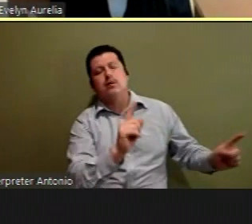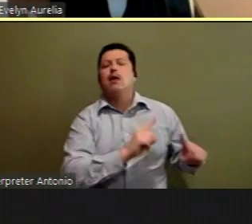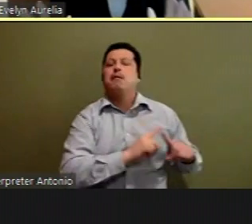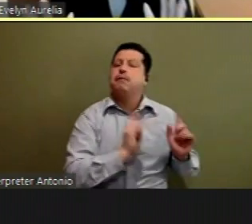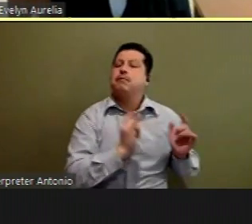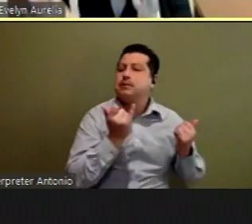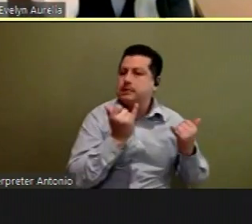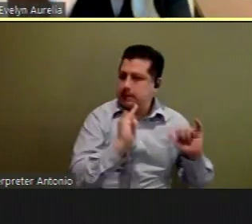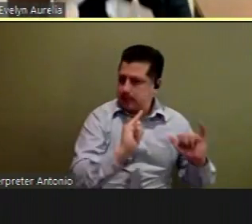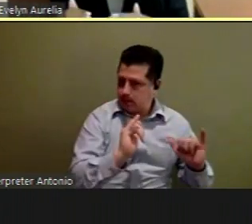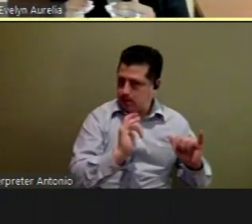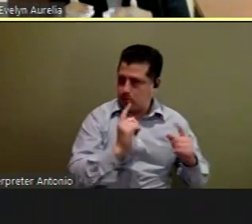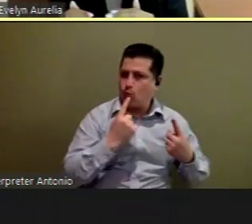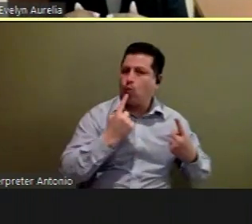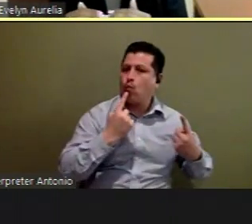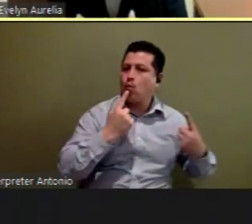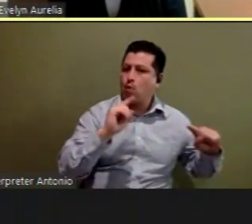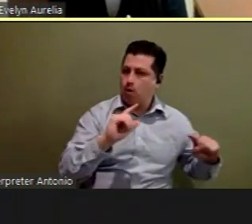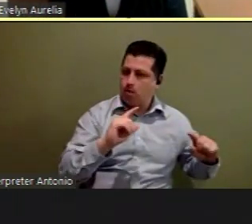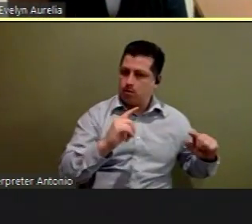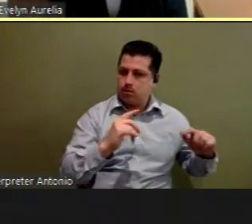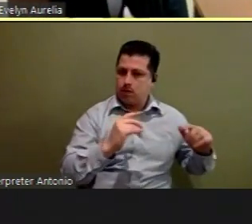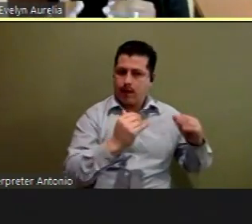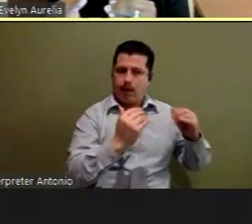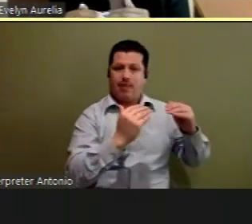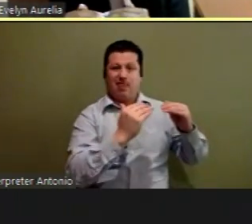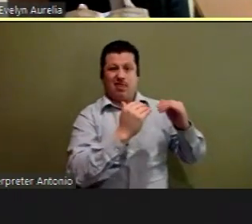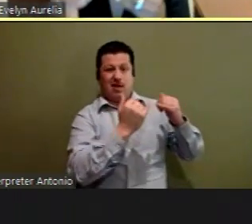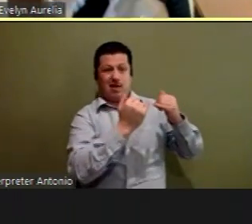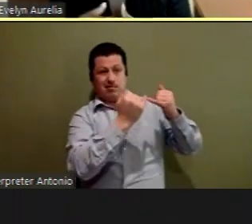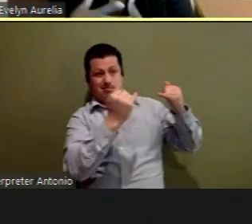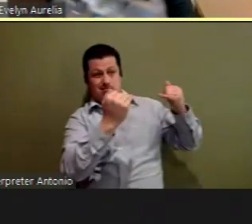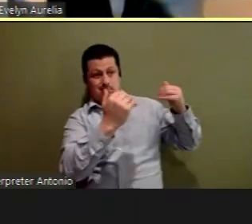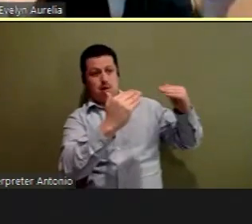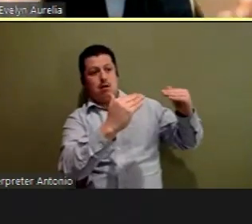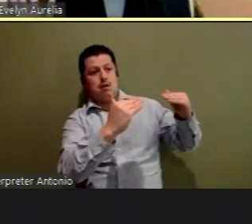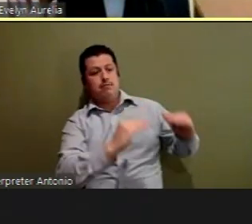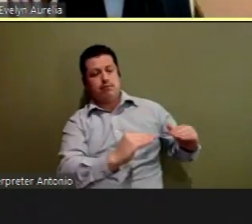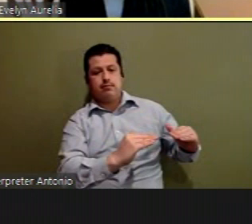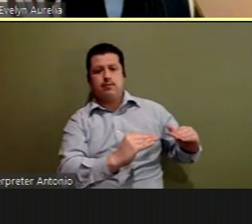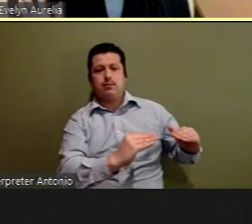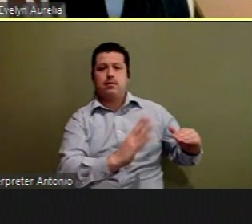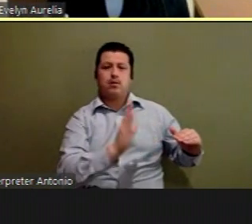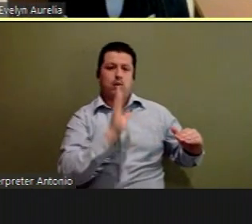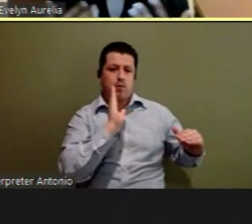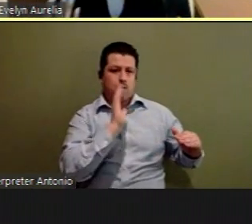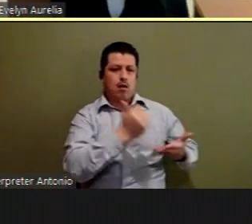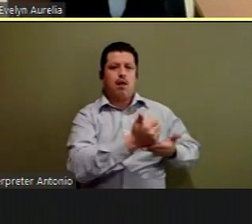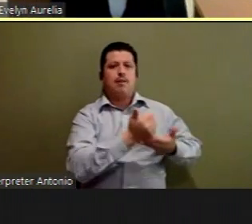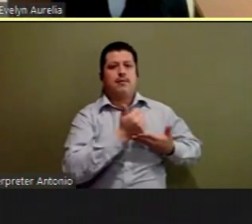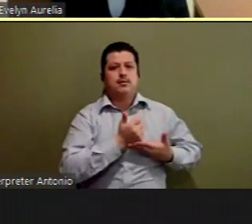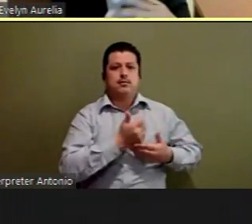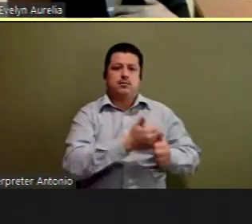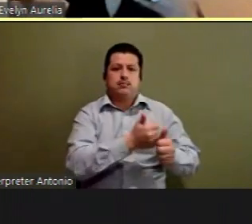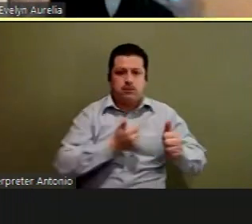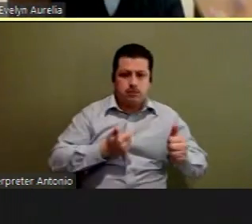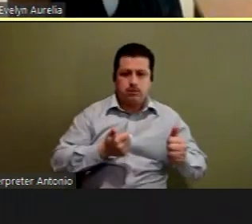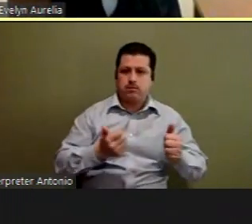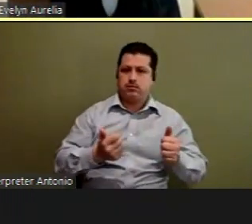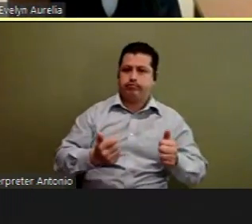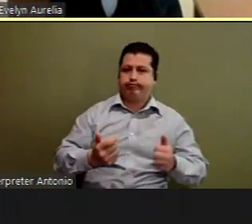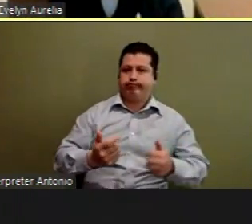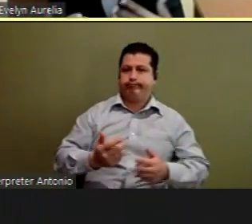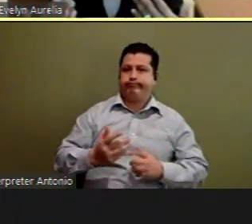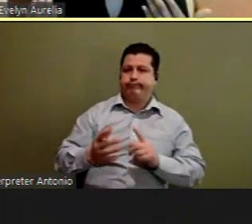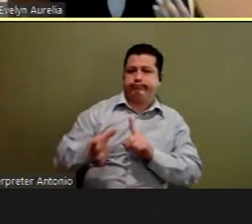is effective because it's below the threshold that would make us sick and make it able for us to give it to other people. So a lot of people will see this and say, well, I don't